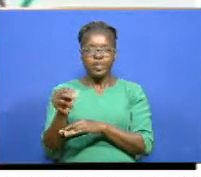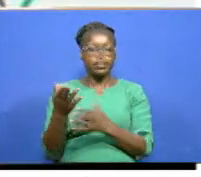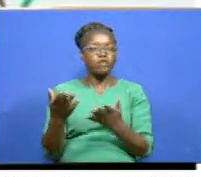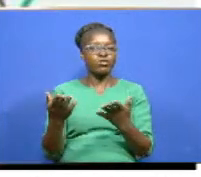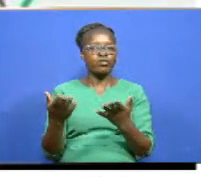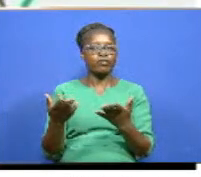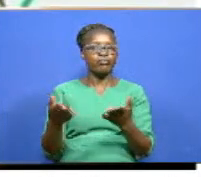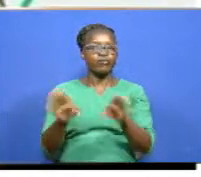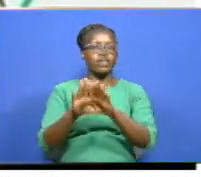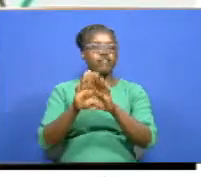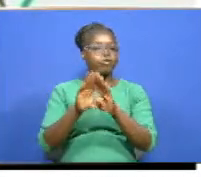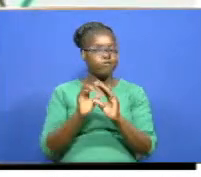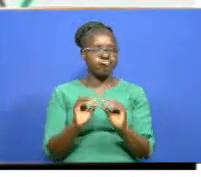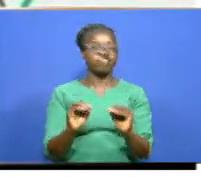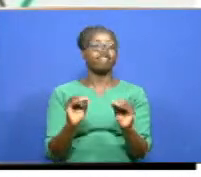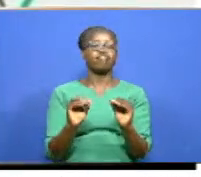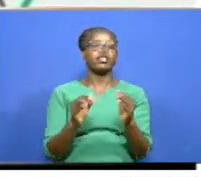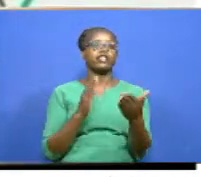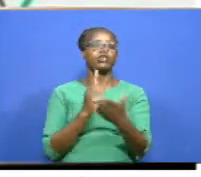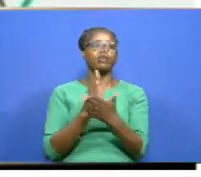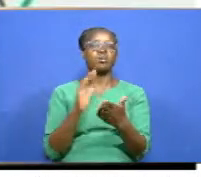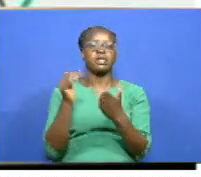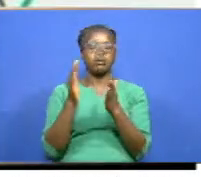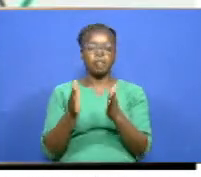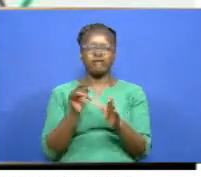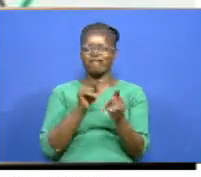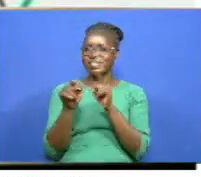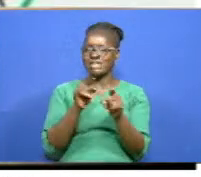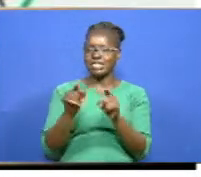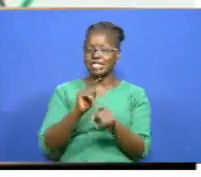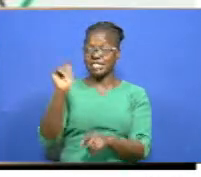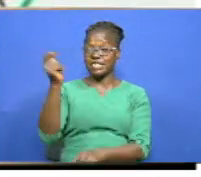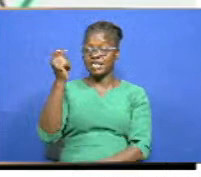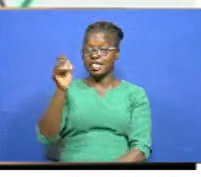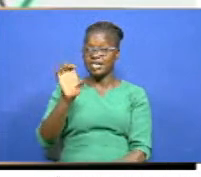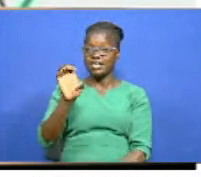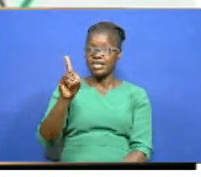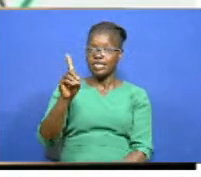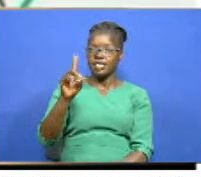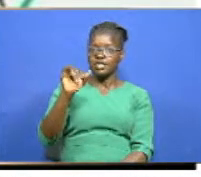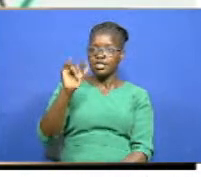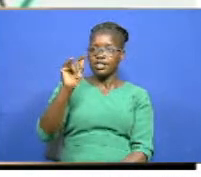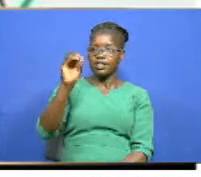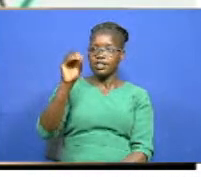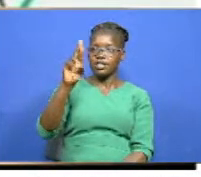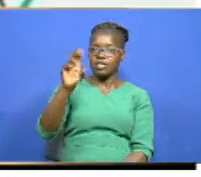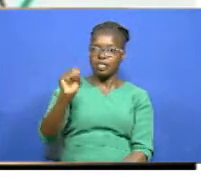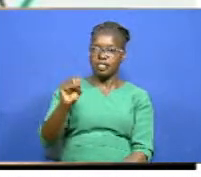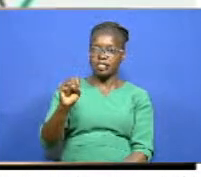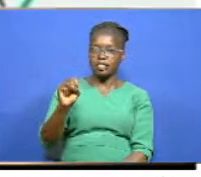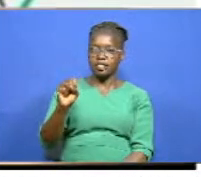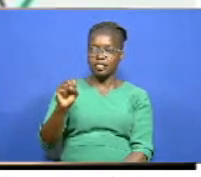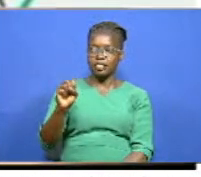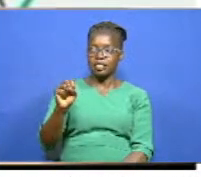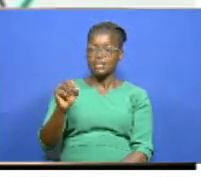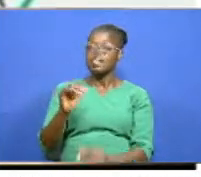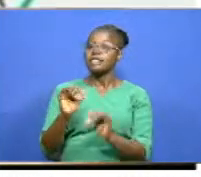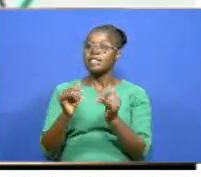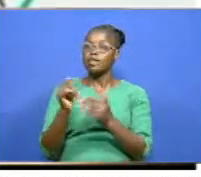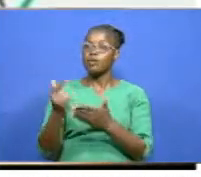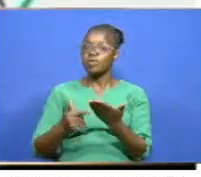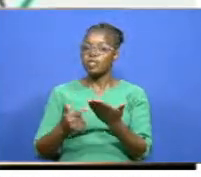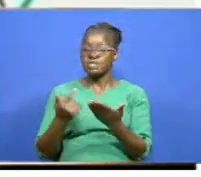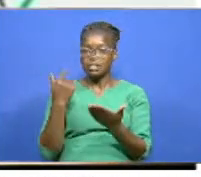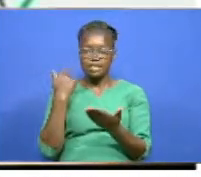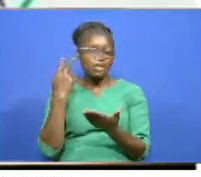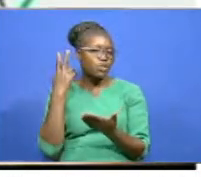those inciting Kenyans. And of course, the Editors Guild had a presser yesterday, and we can first of all listen to what they said before